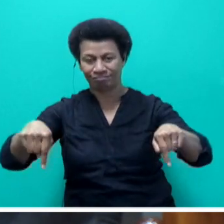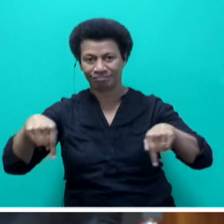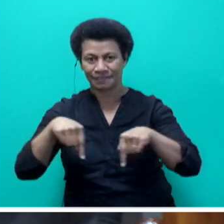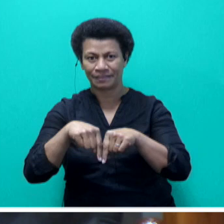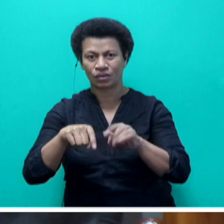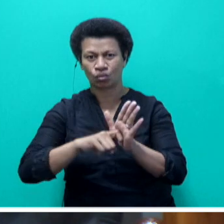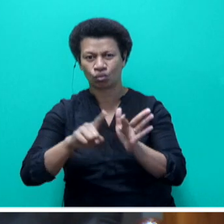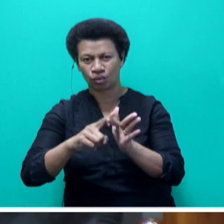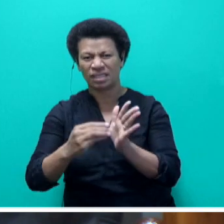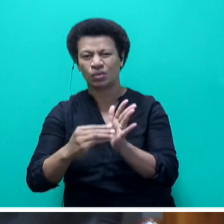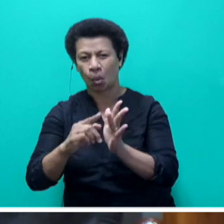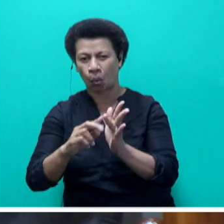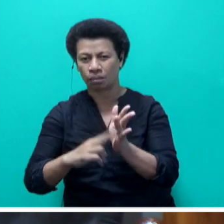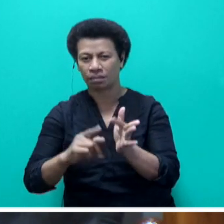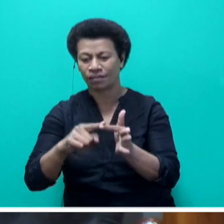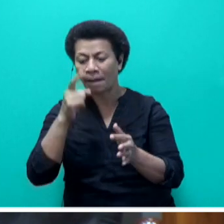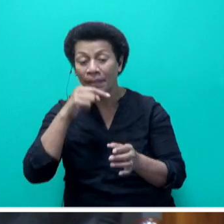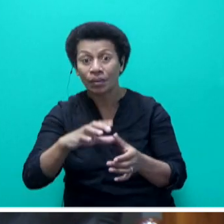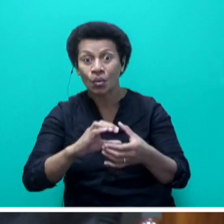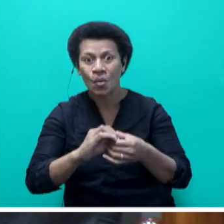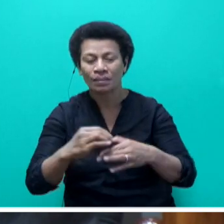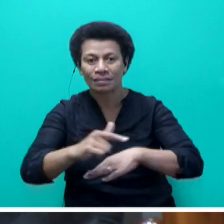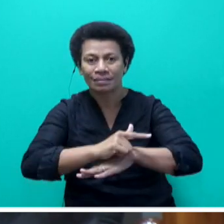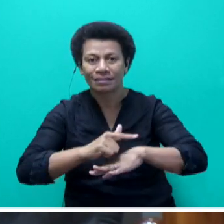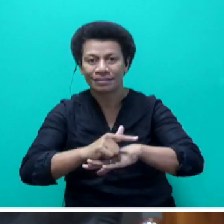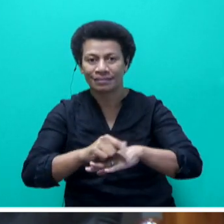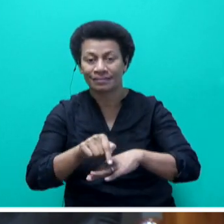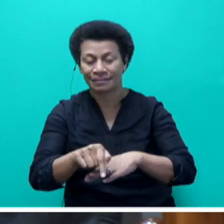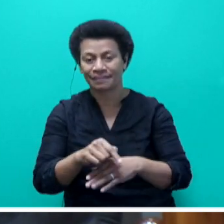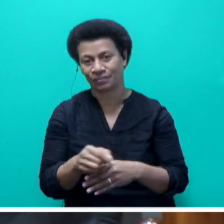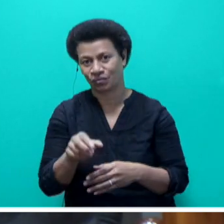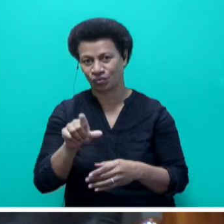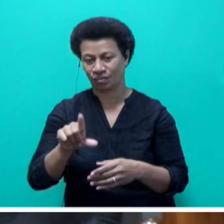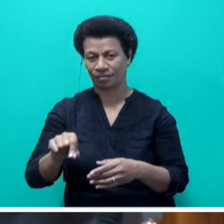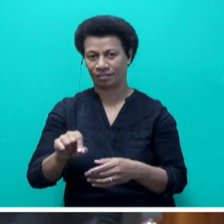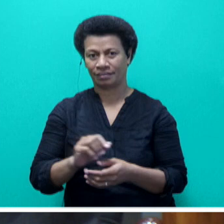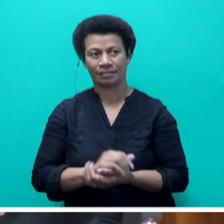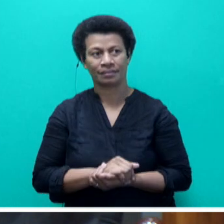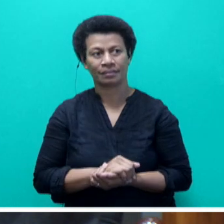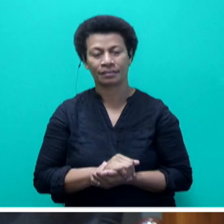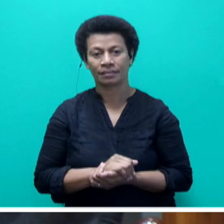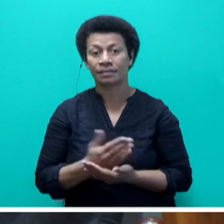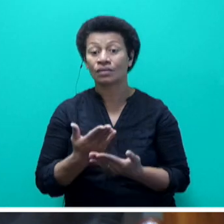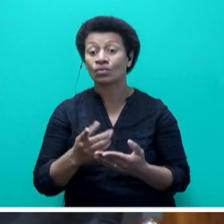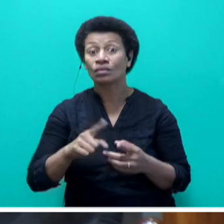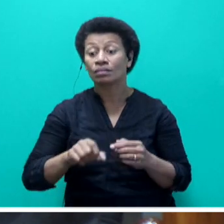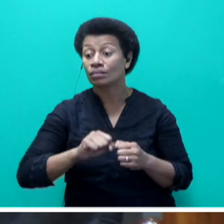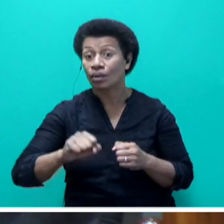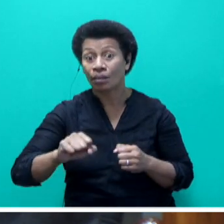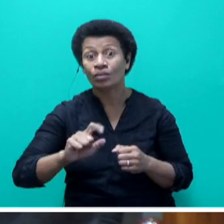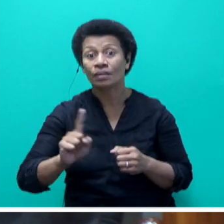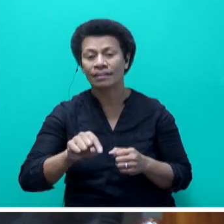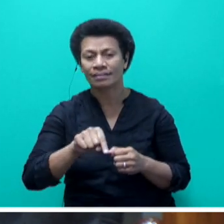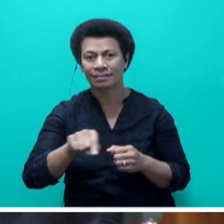in the value of people's properties just by getting that done. In a bid also to promote commercial activities in the towns